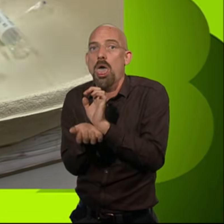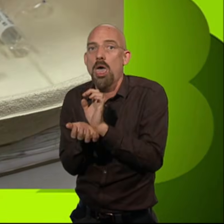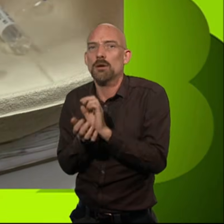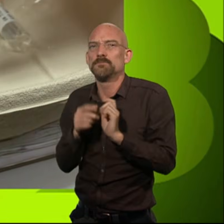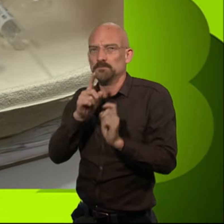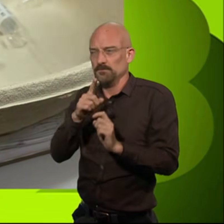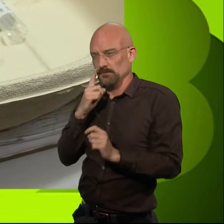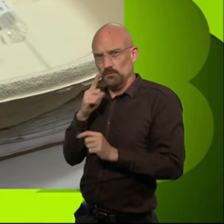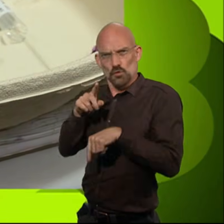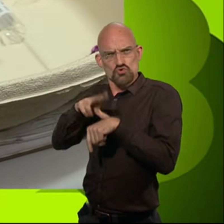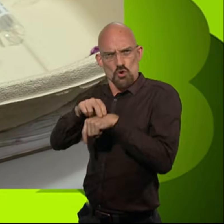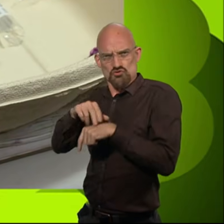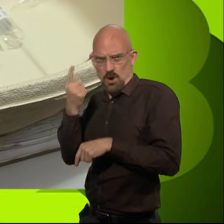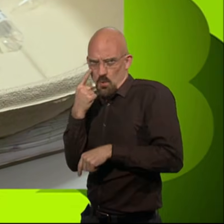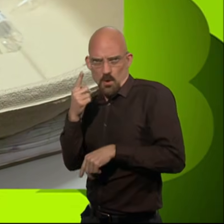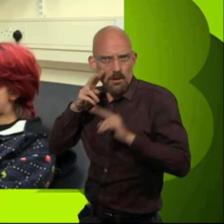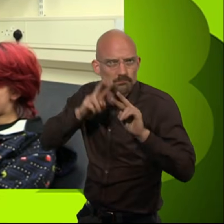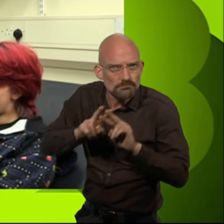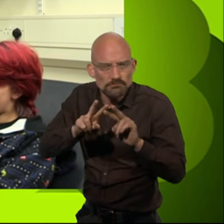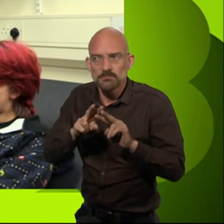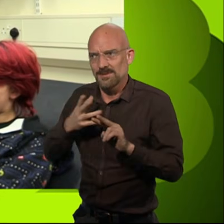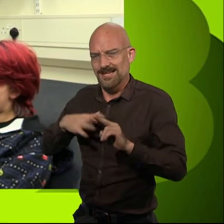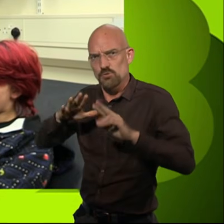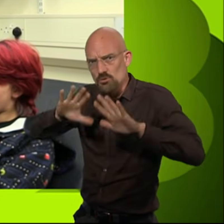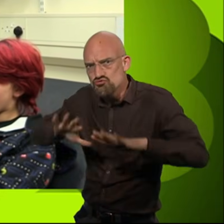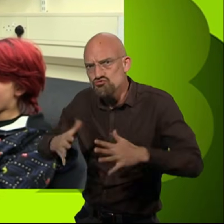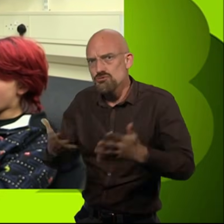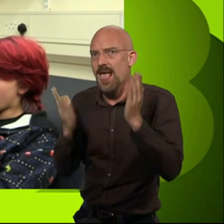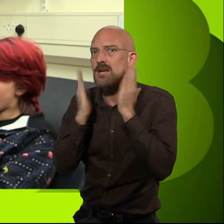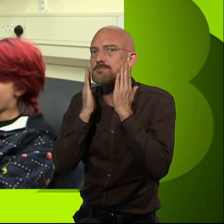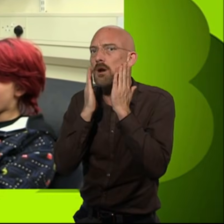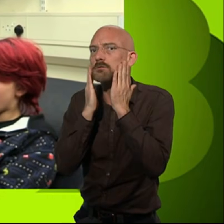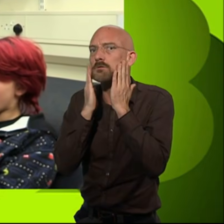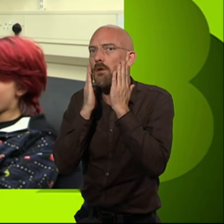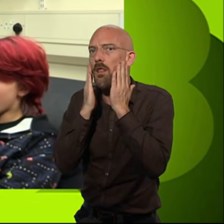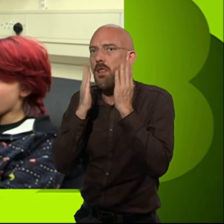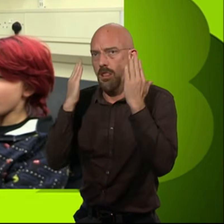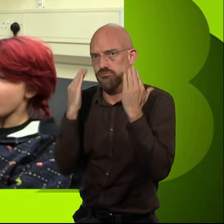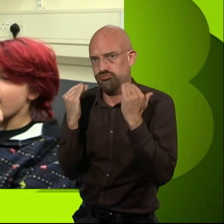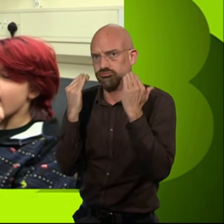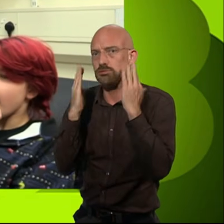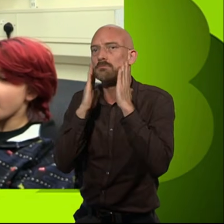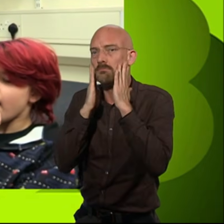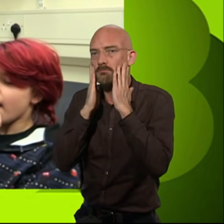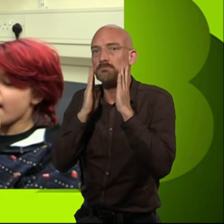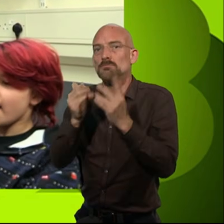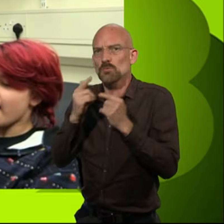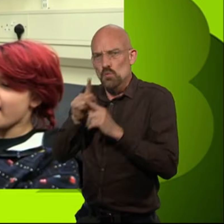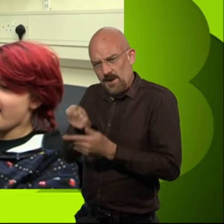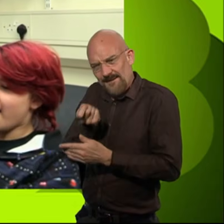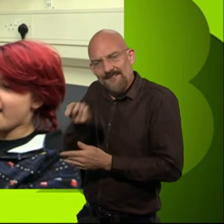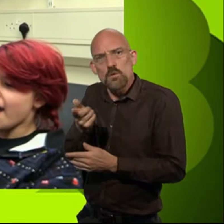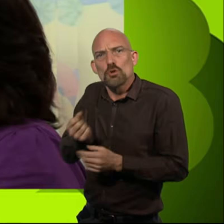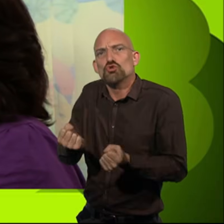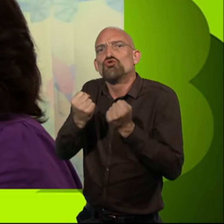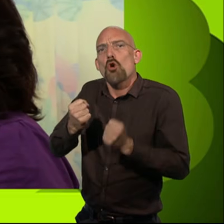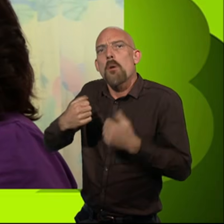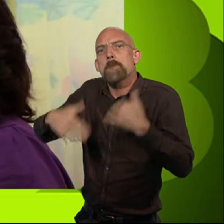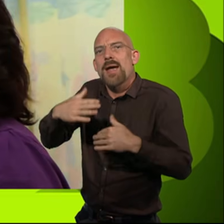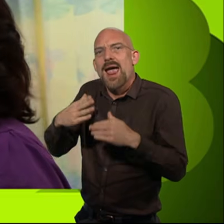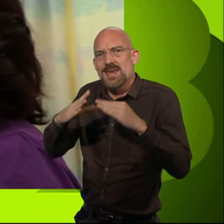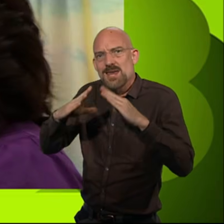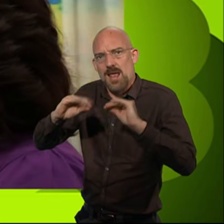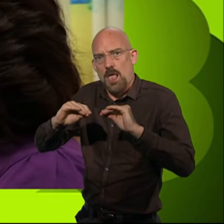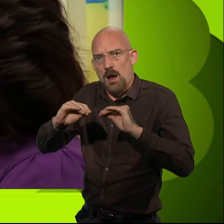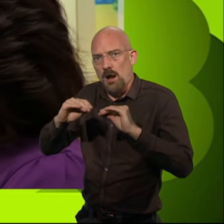Before Dr. Shrook can get to work, she needs Rachel's muscles to be relaxed. So Sister Tammy gives her a strong painkiller up her nose. Well,